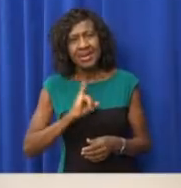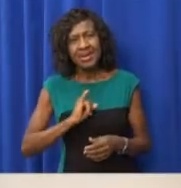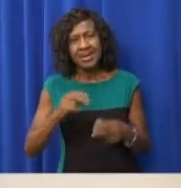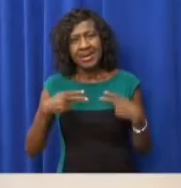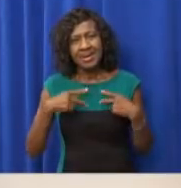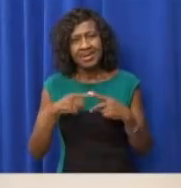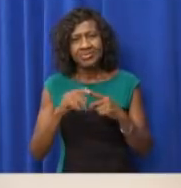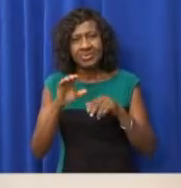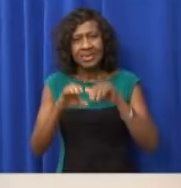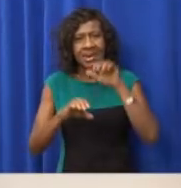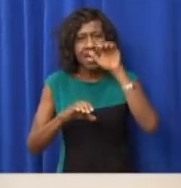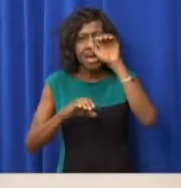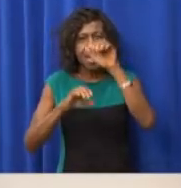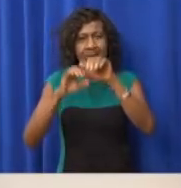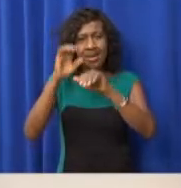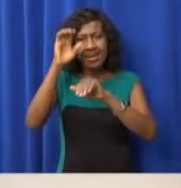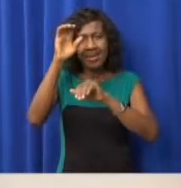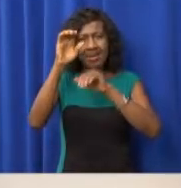I have to